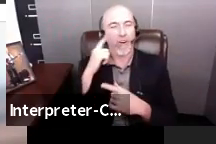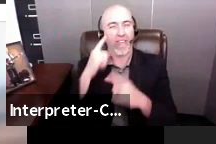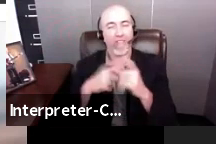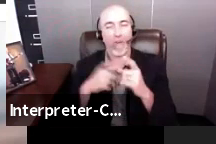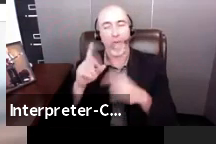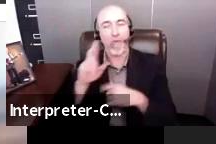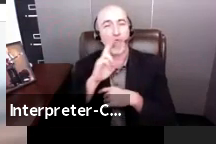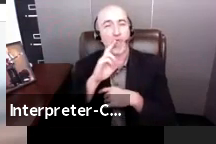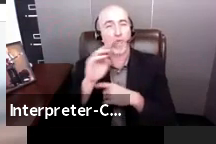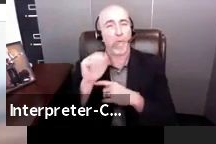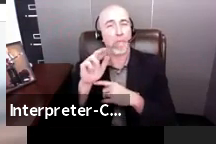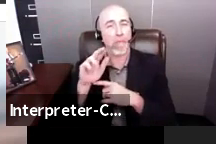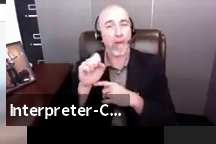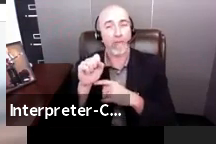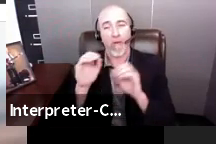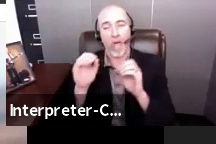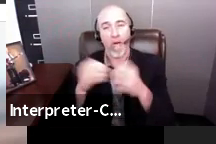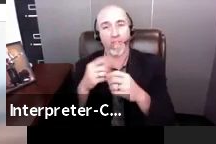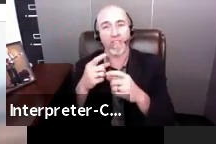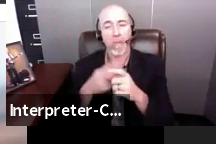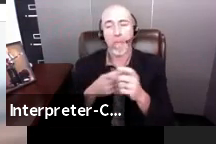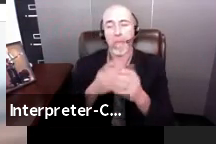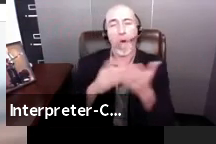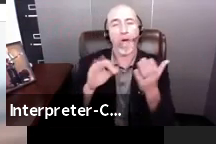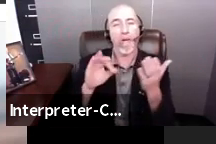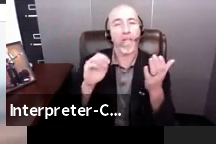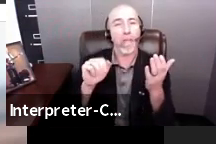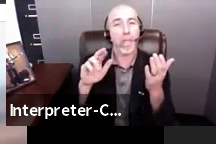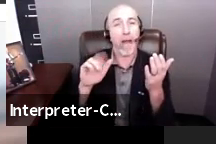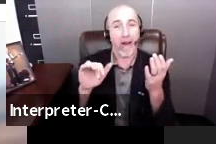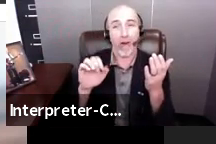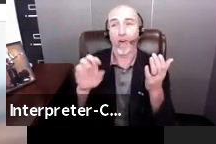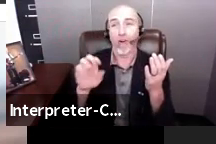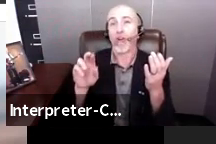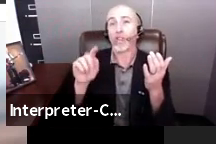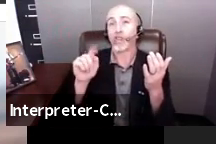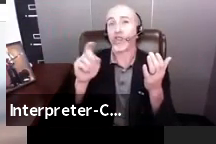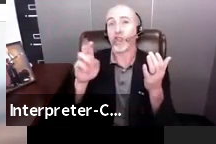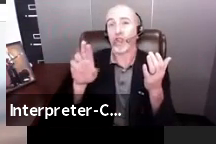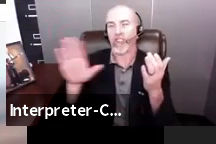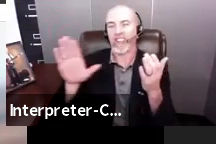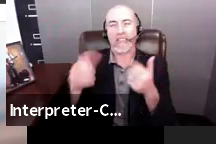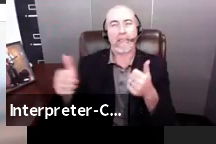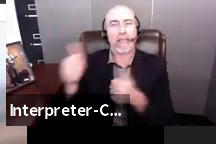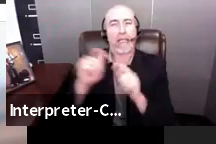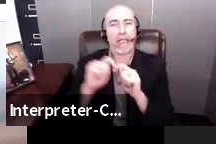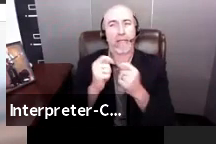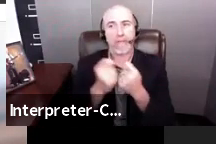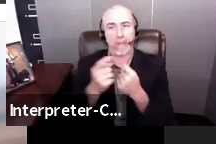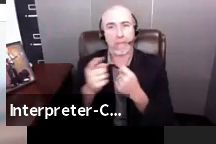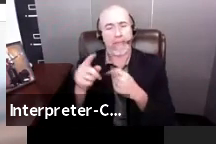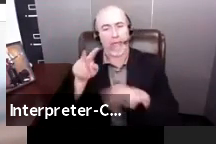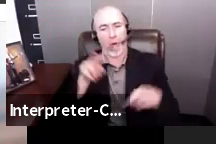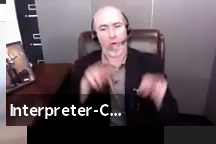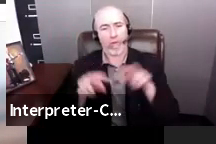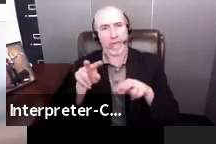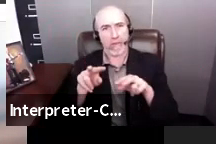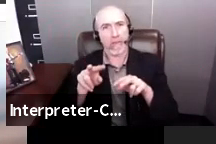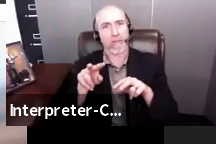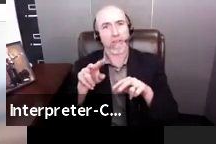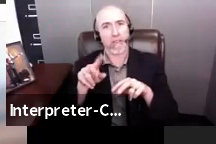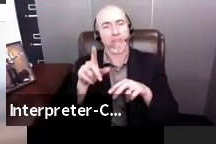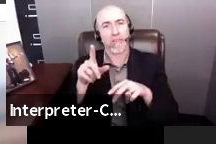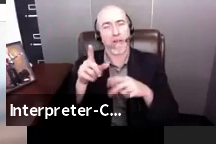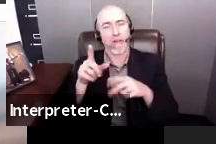Disabilities and is part of Mayor Turner's executive team. He oversees the delivery of timely and accessible